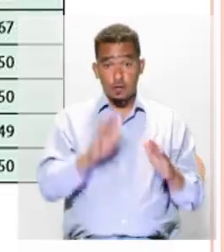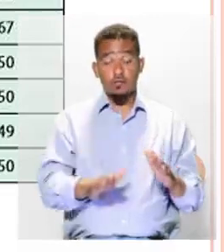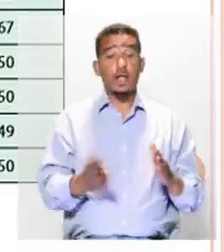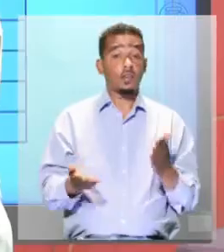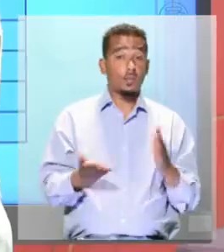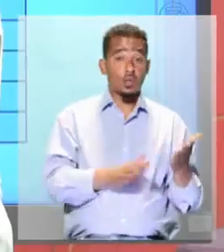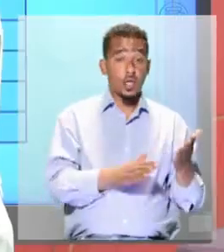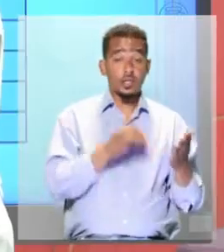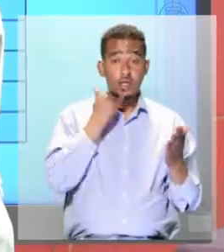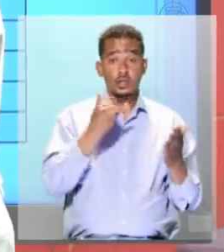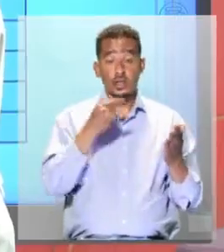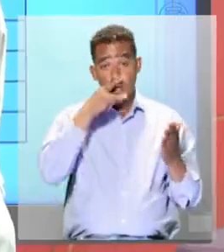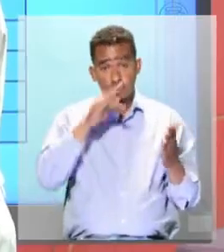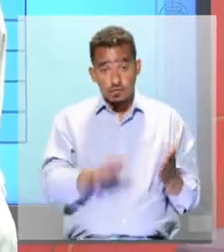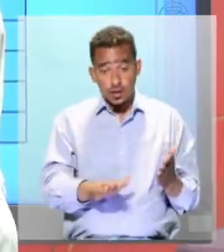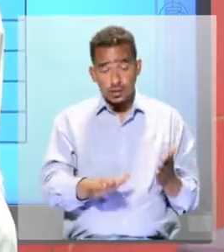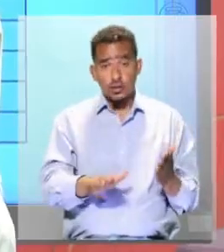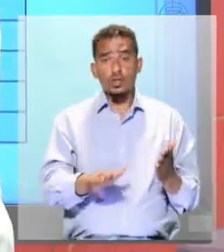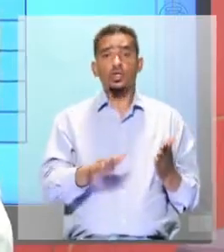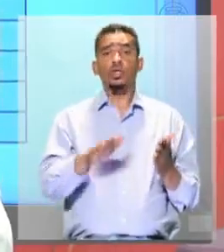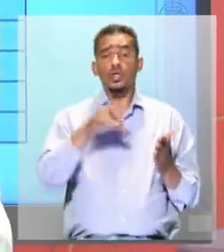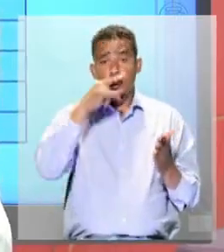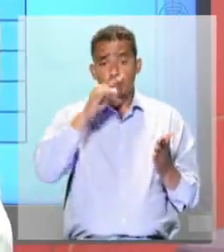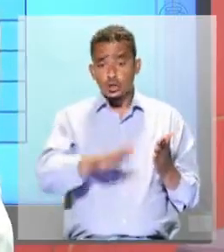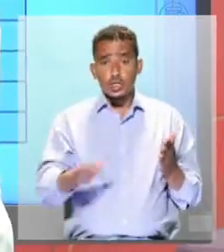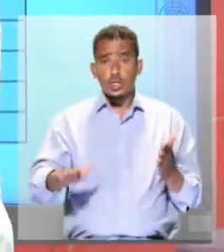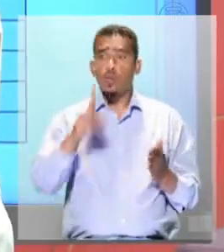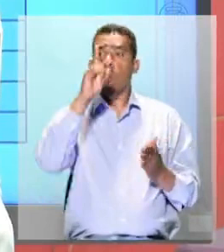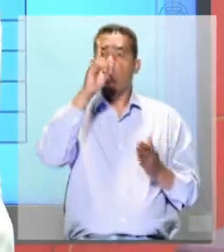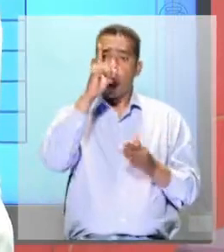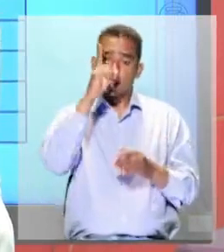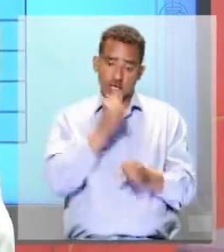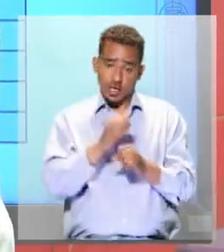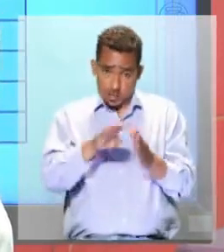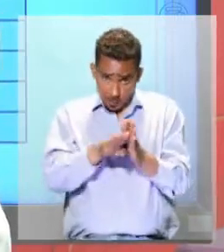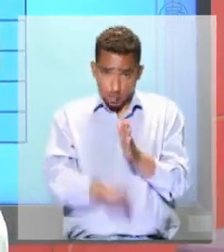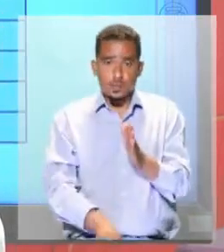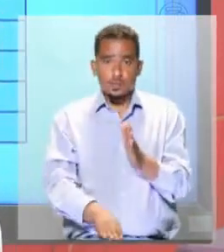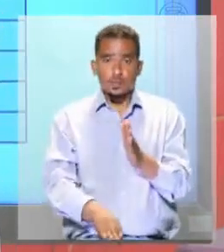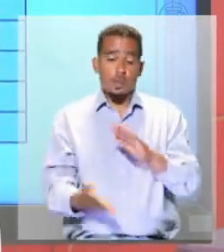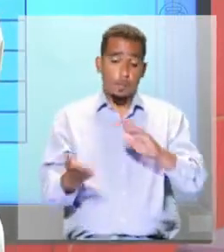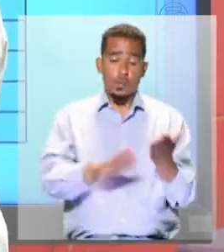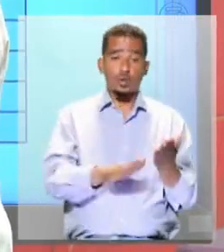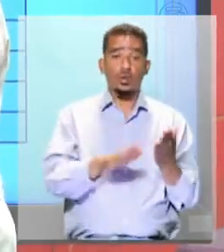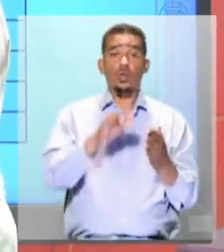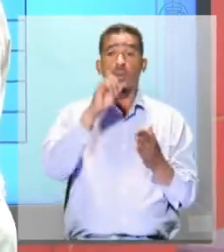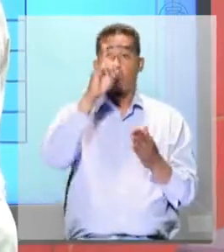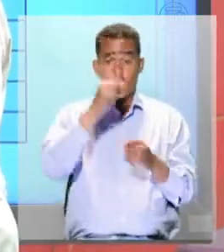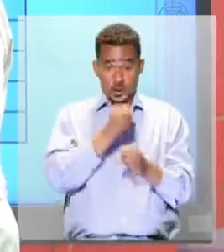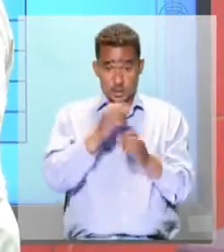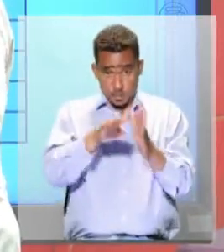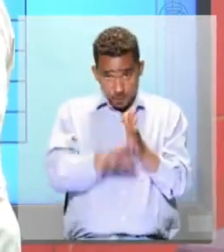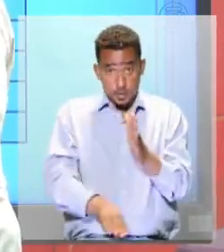means infant days or children below 1 year, or the days of children below 1 year, we call